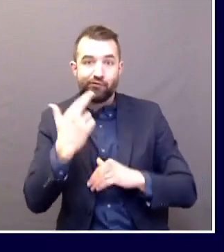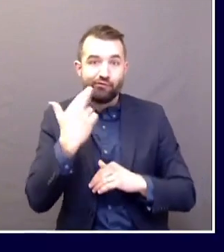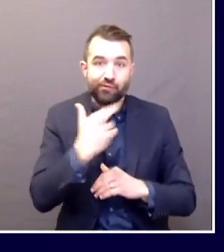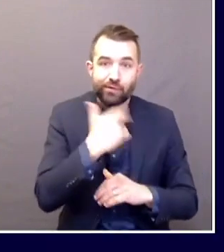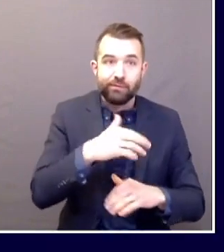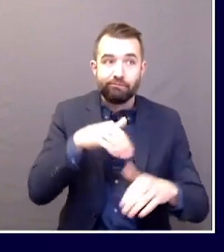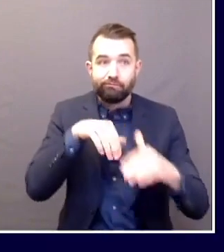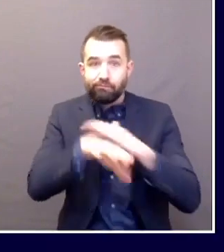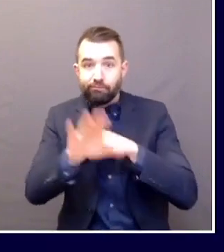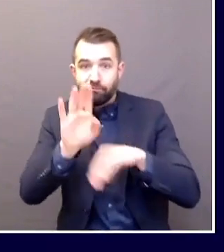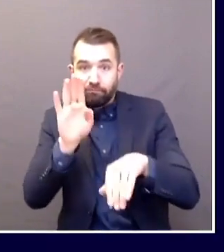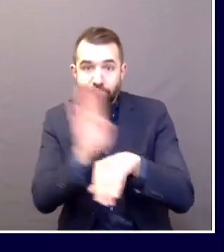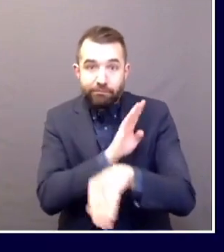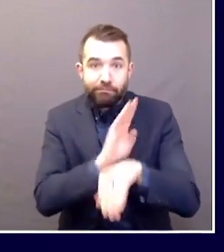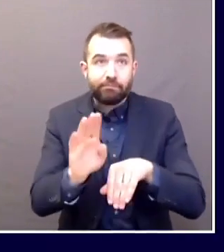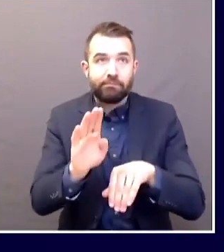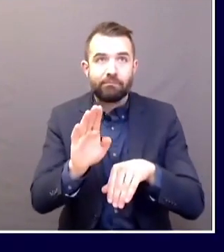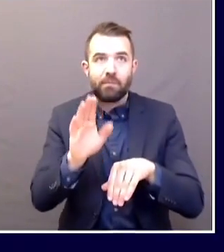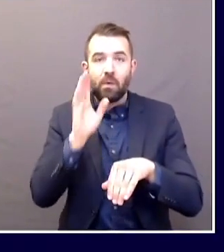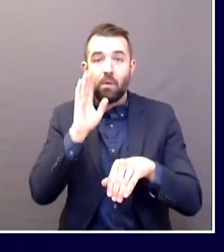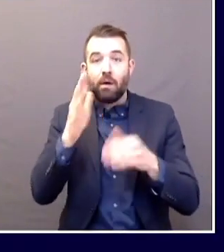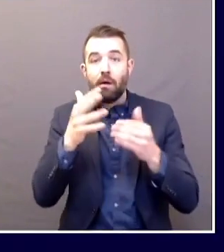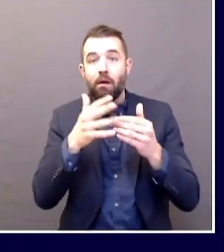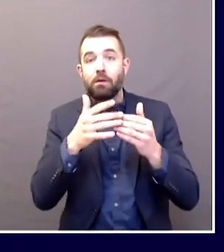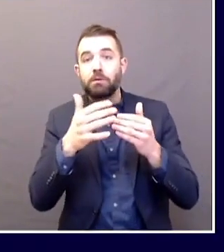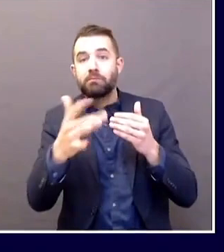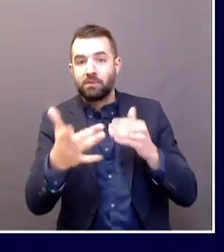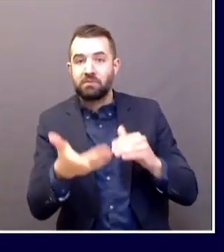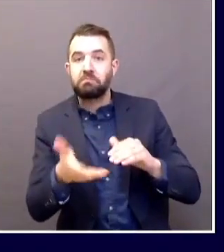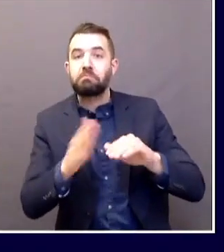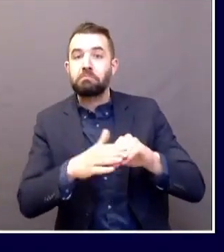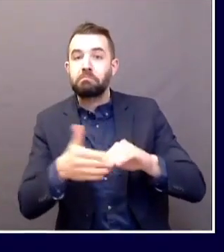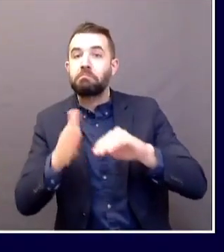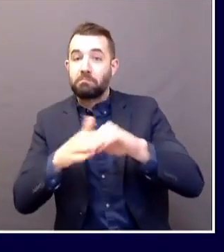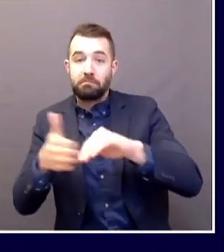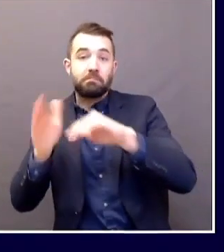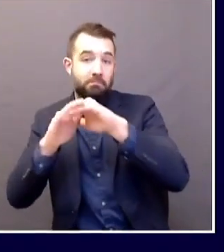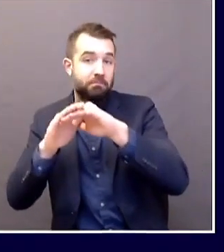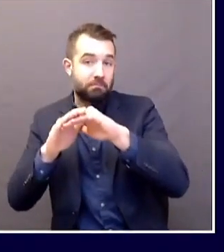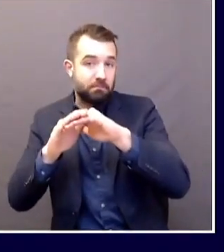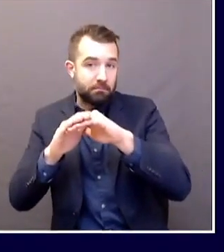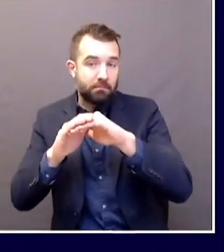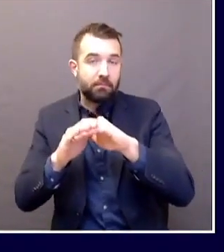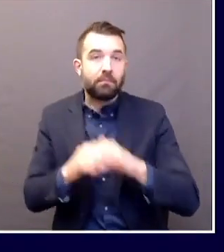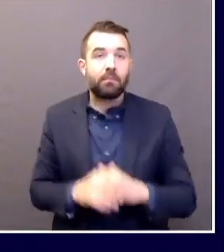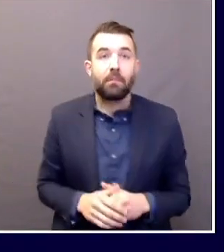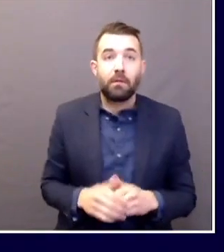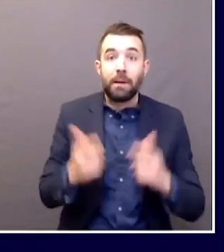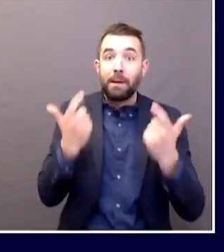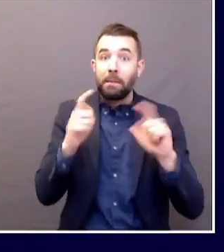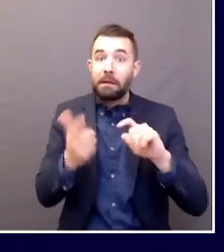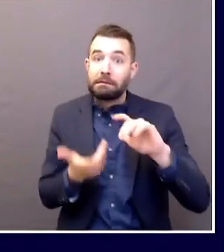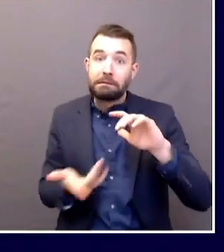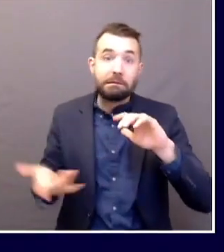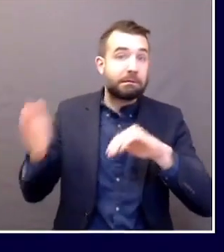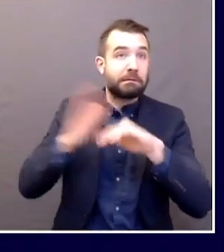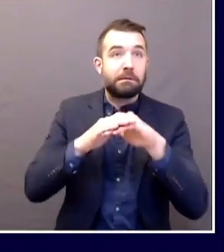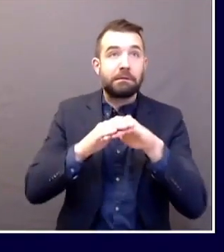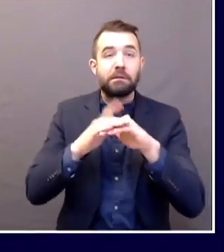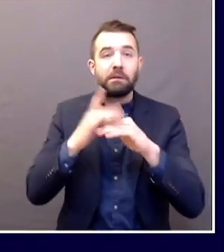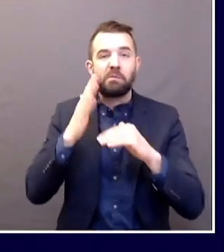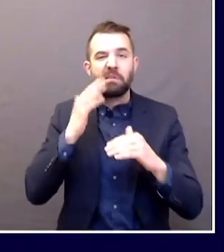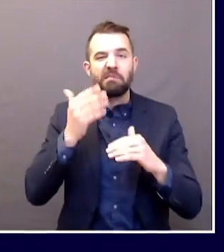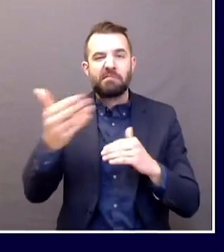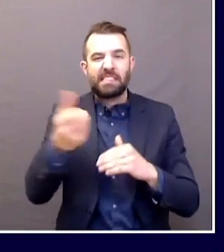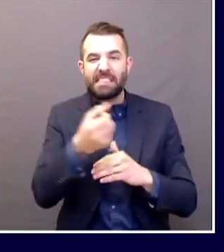the Moving Maine Forward plan, also makes major changes to our indoor and outdoor capacity limits in the coming months.